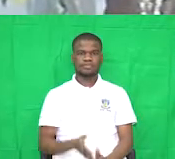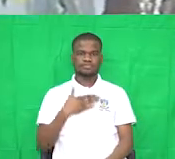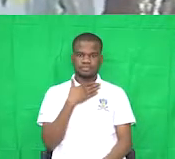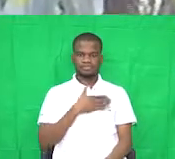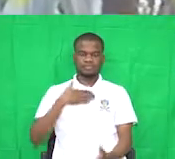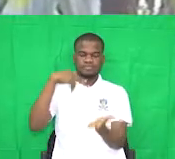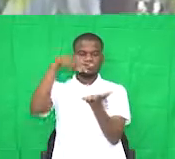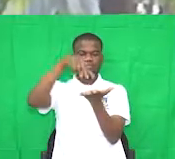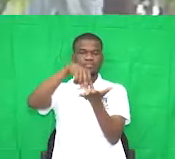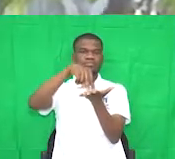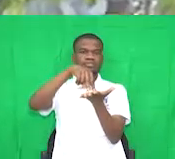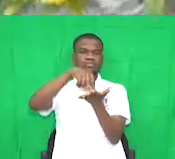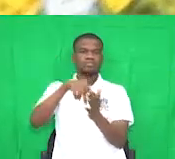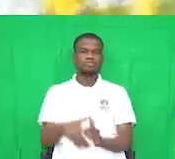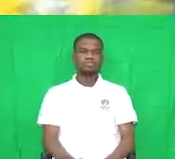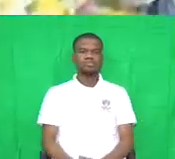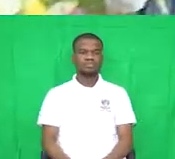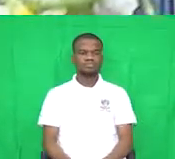Please stand.